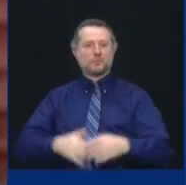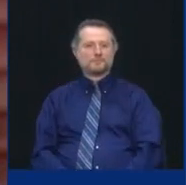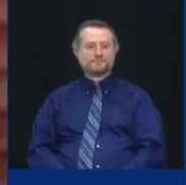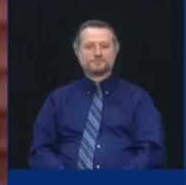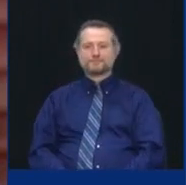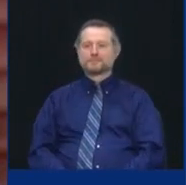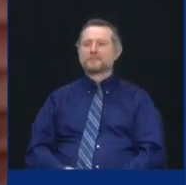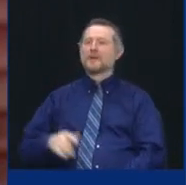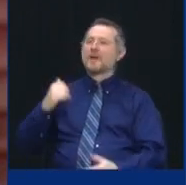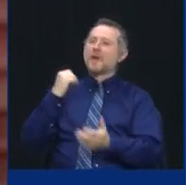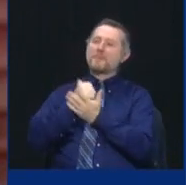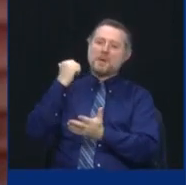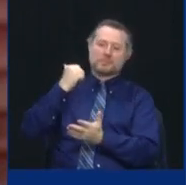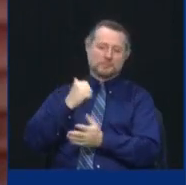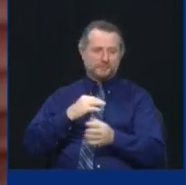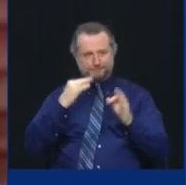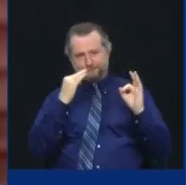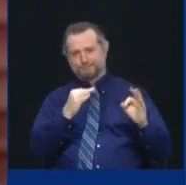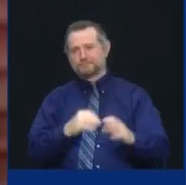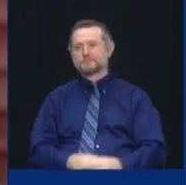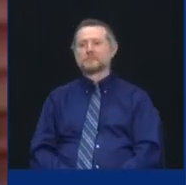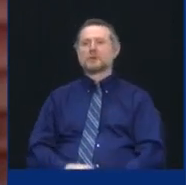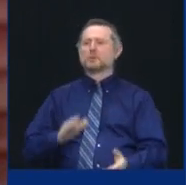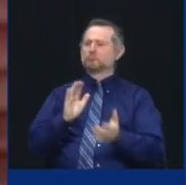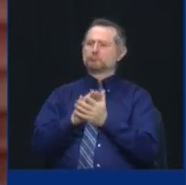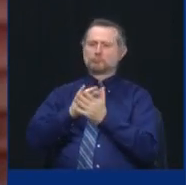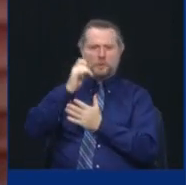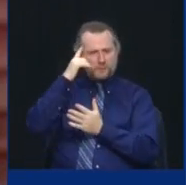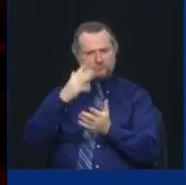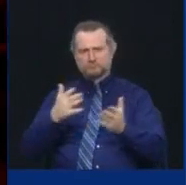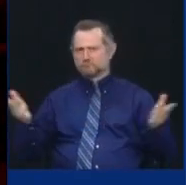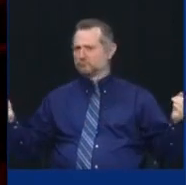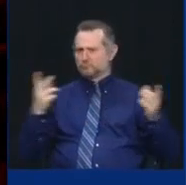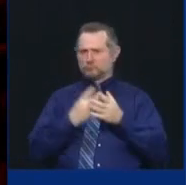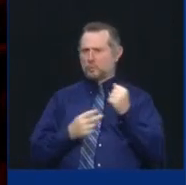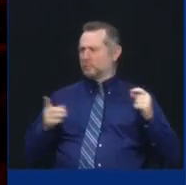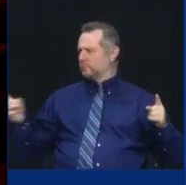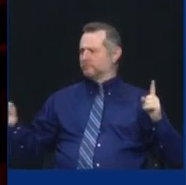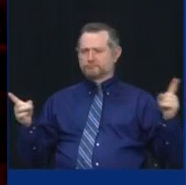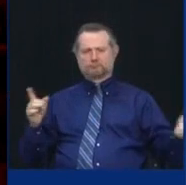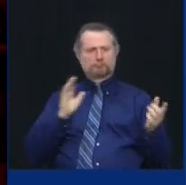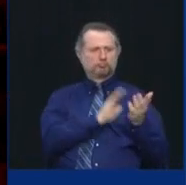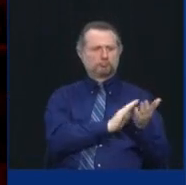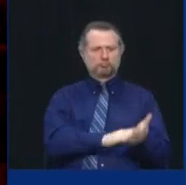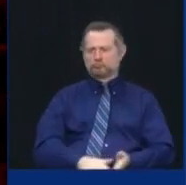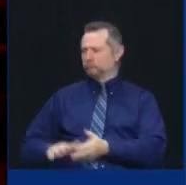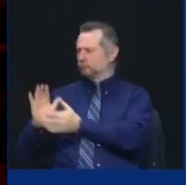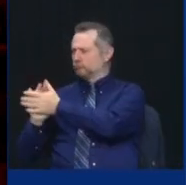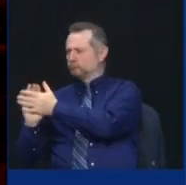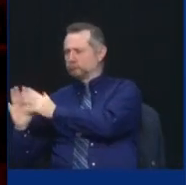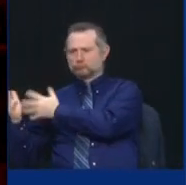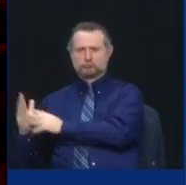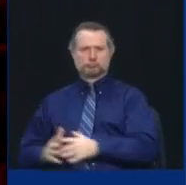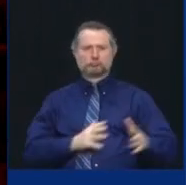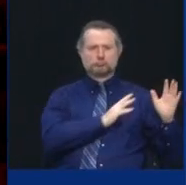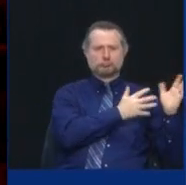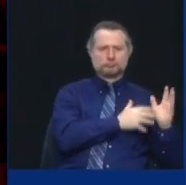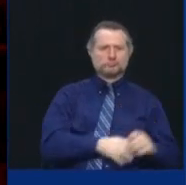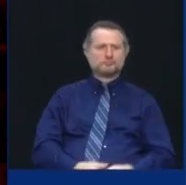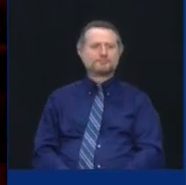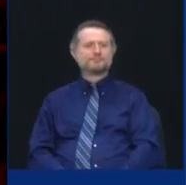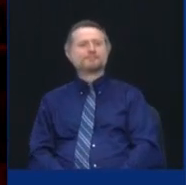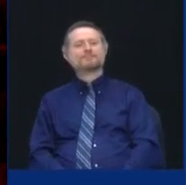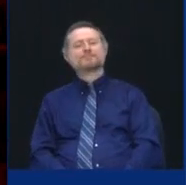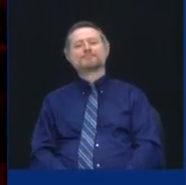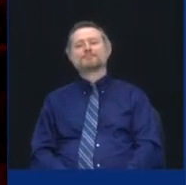Amen. Amen. Well said. Let's give James Dolan and Jane Rosenthal a round of applause. and